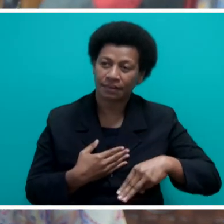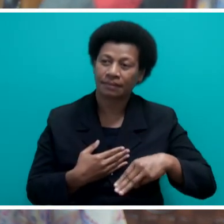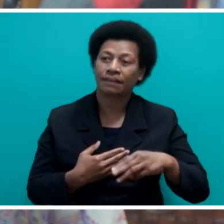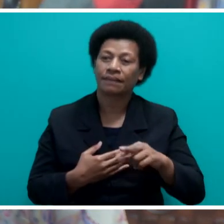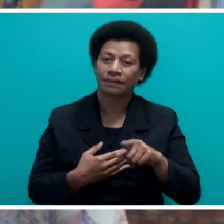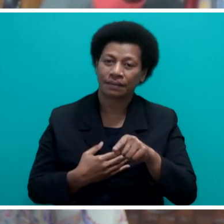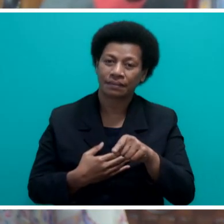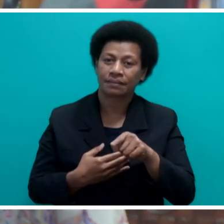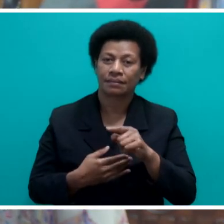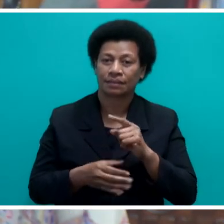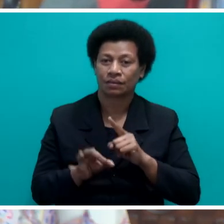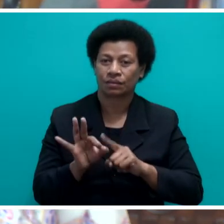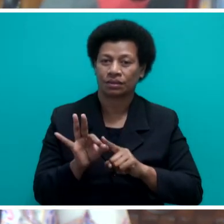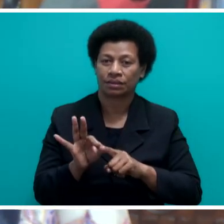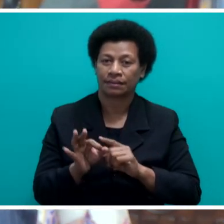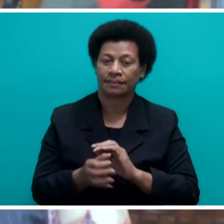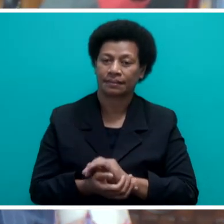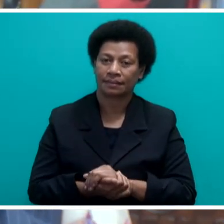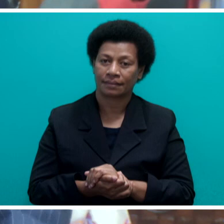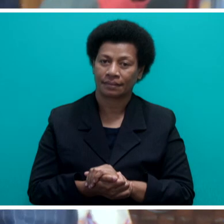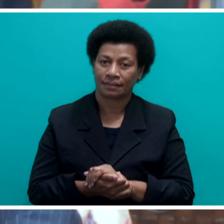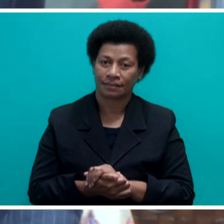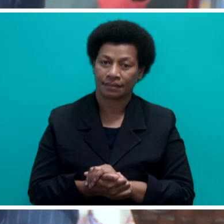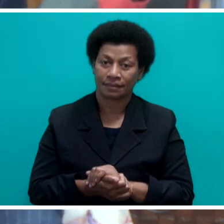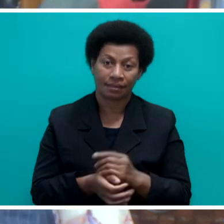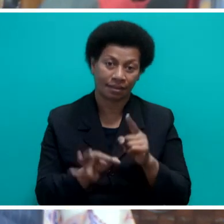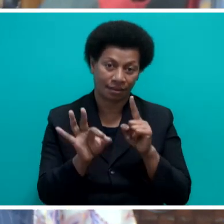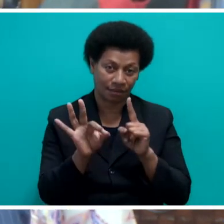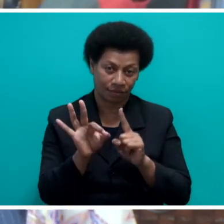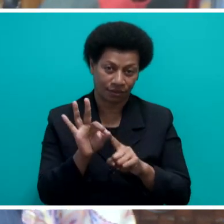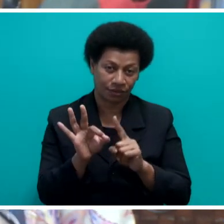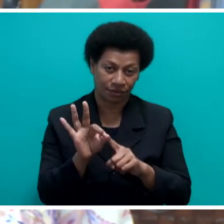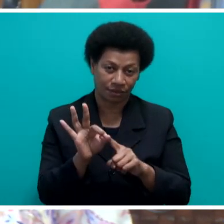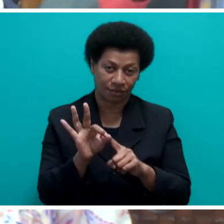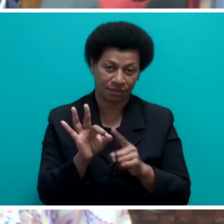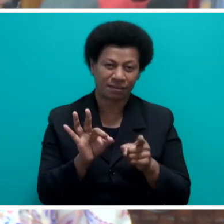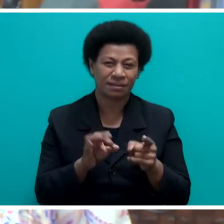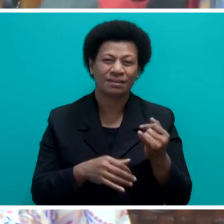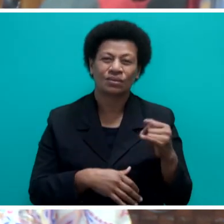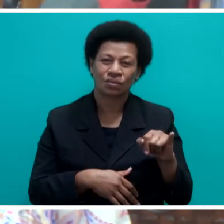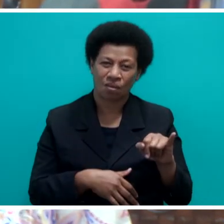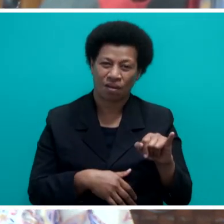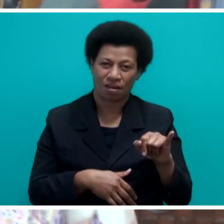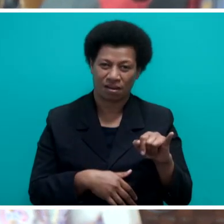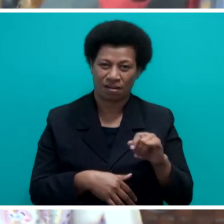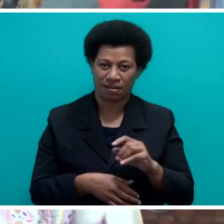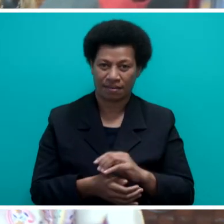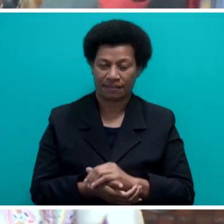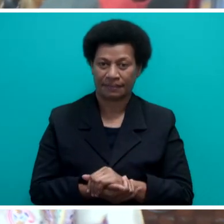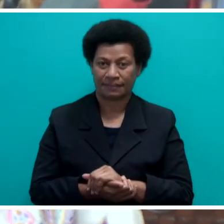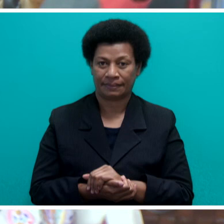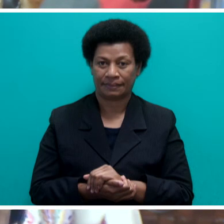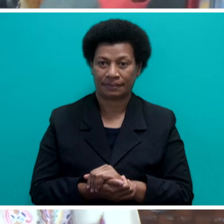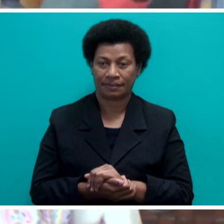In fact, Mr. Speaker said the question is factually wrong, but I think the